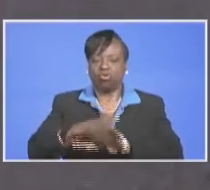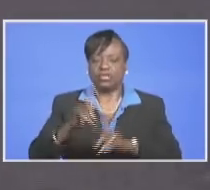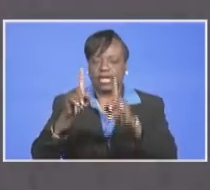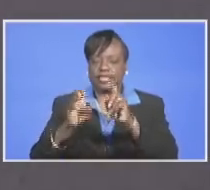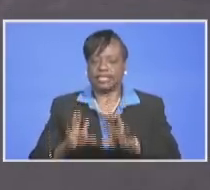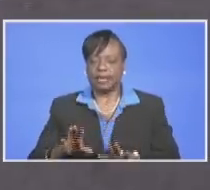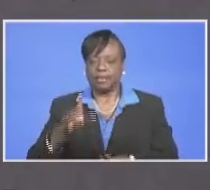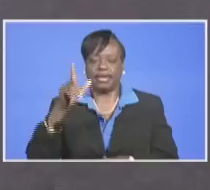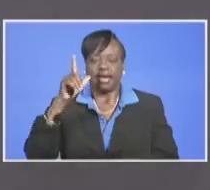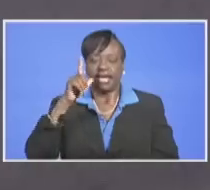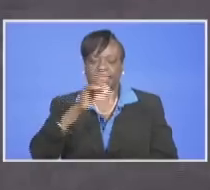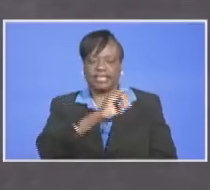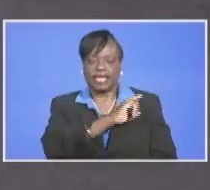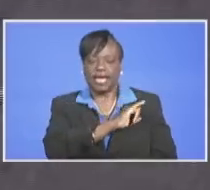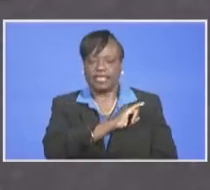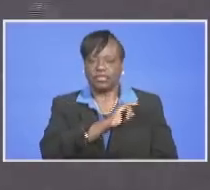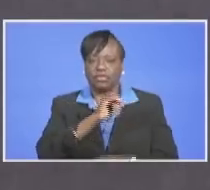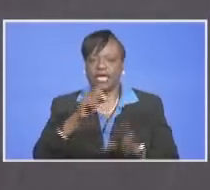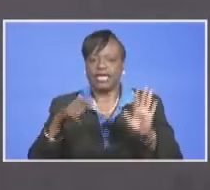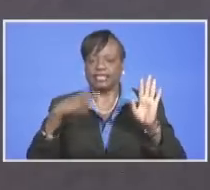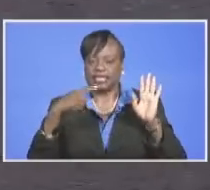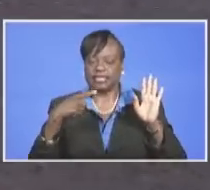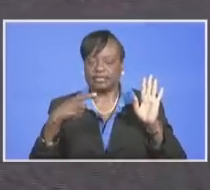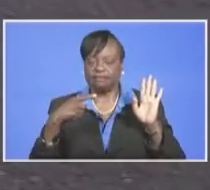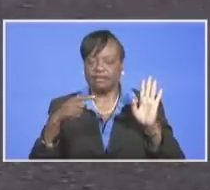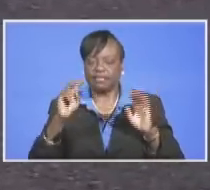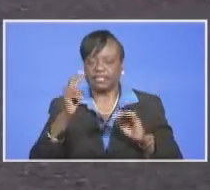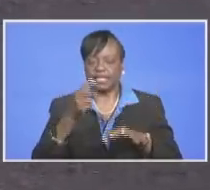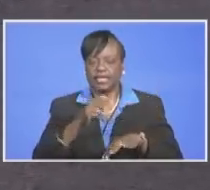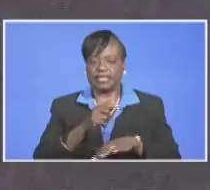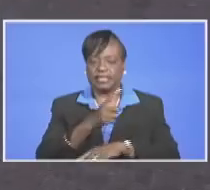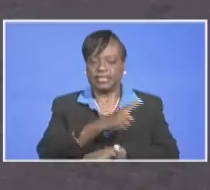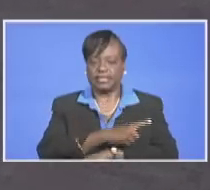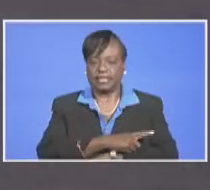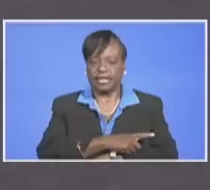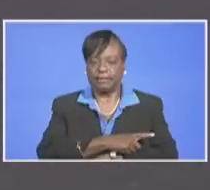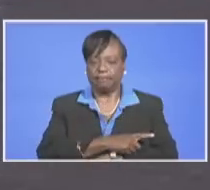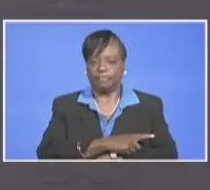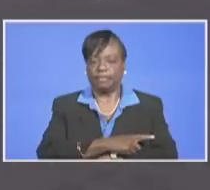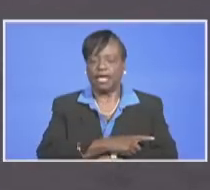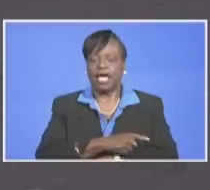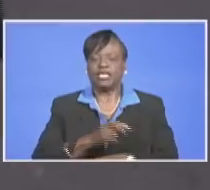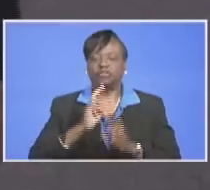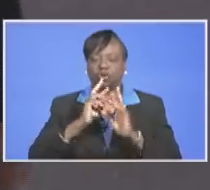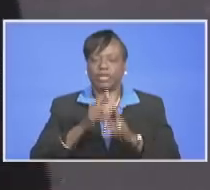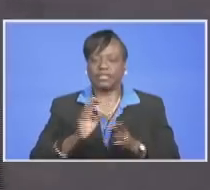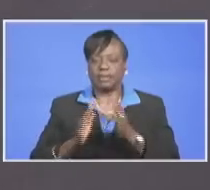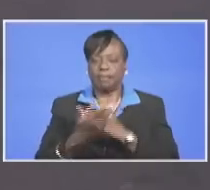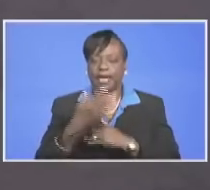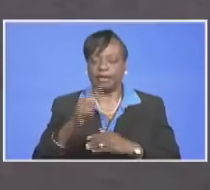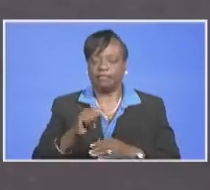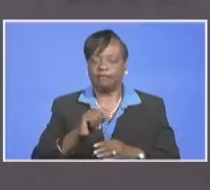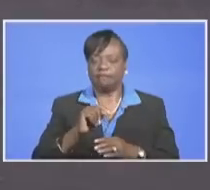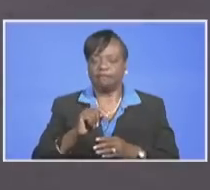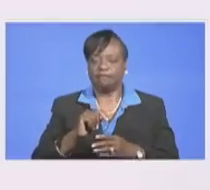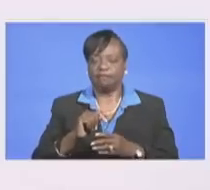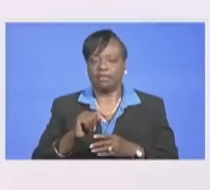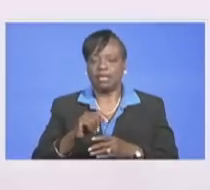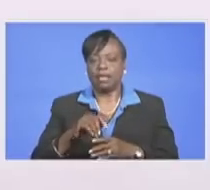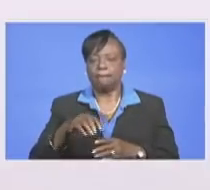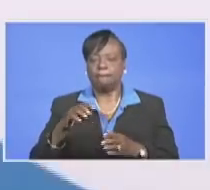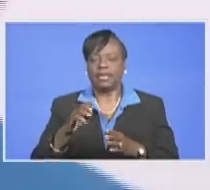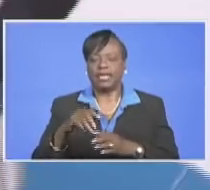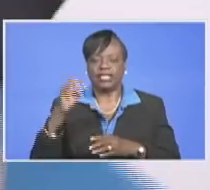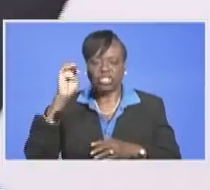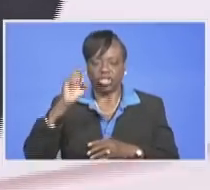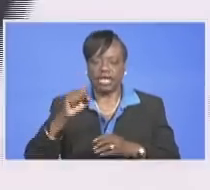testified for a second day in the Frank Smith bribery and extortion trial on Friday. As requested by the defense, Isaacs produced bundles of documents